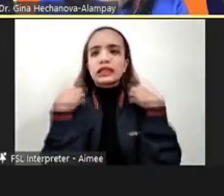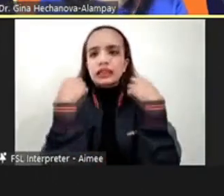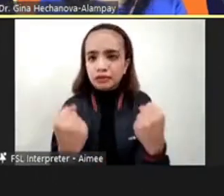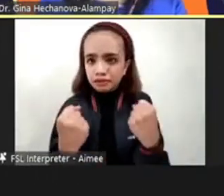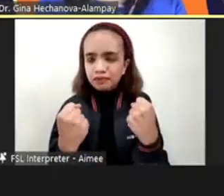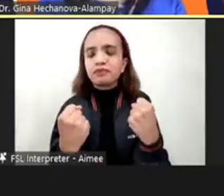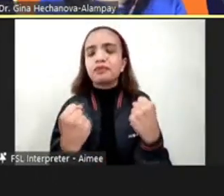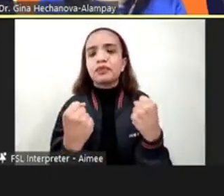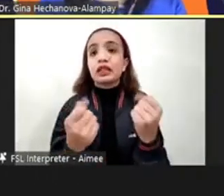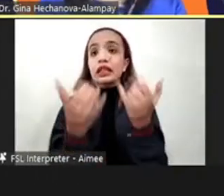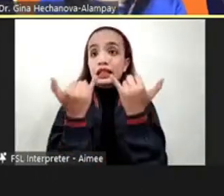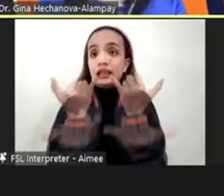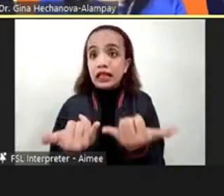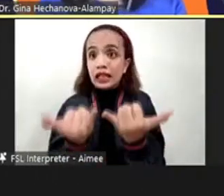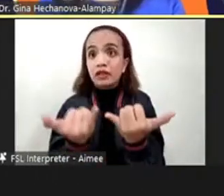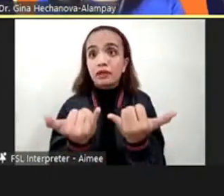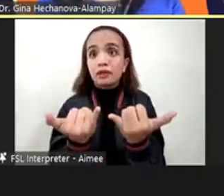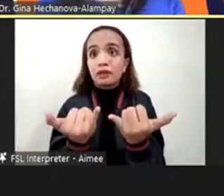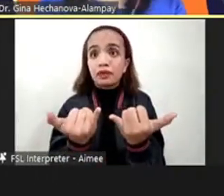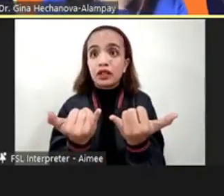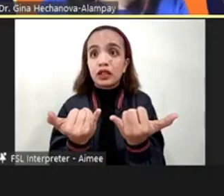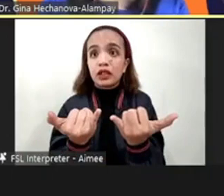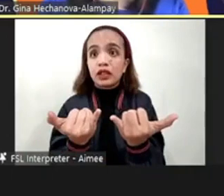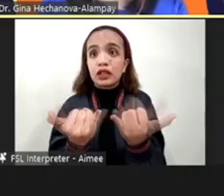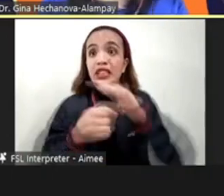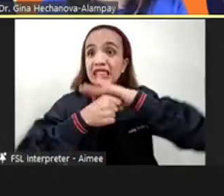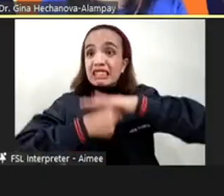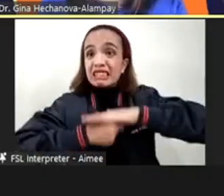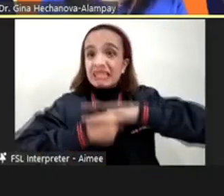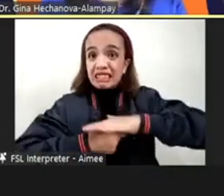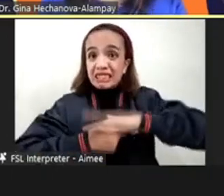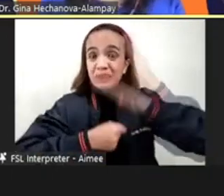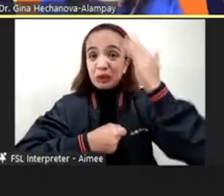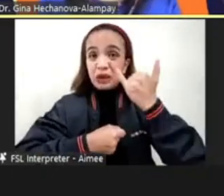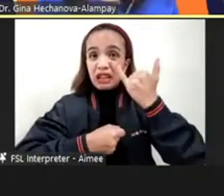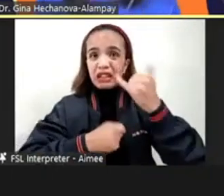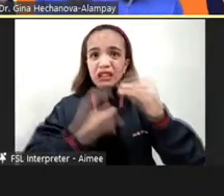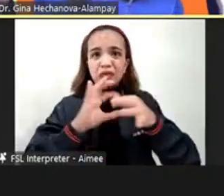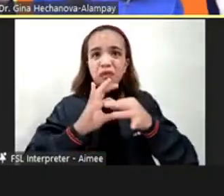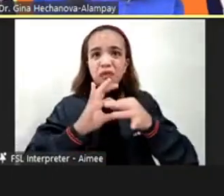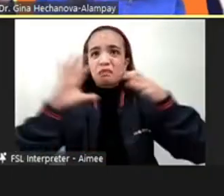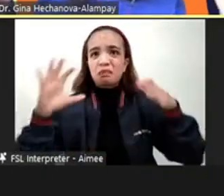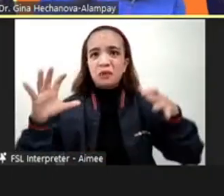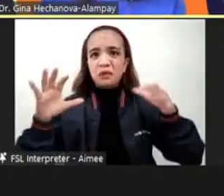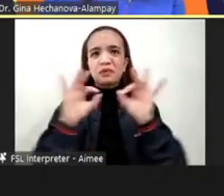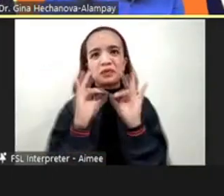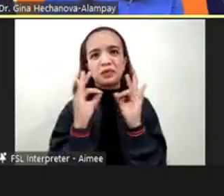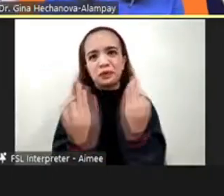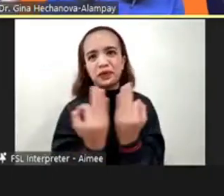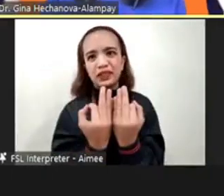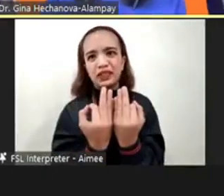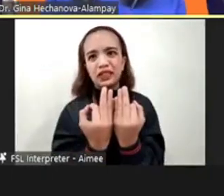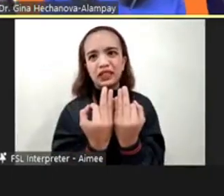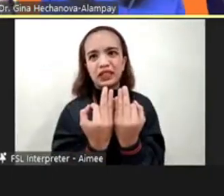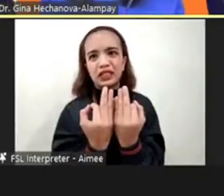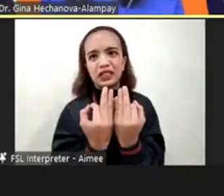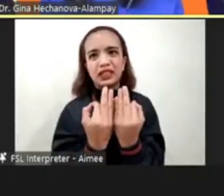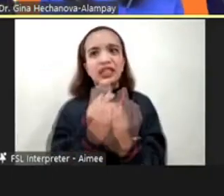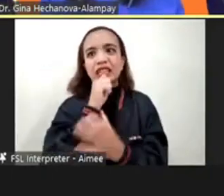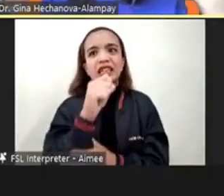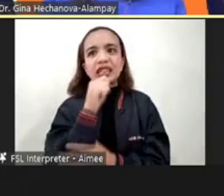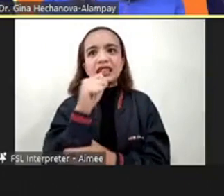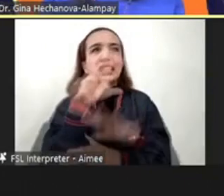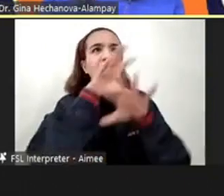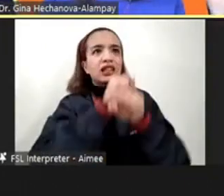Right now, we're also hearing stress because of discord in the family kasi hindi tayo sanay na nasa enclosed space tayo